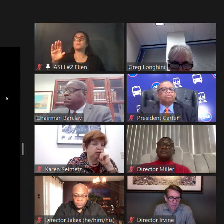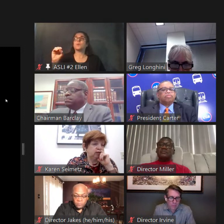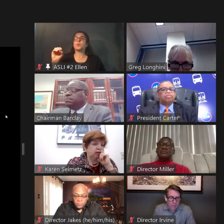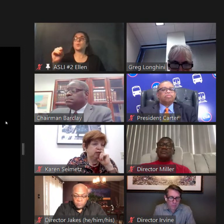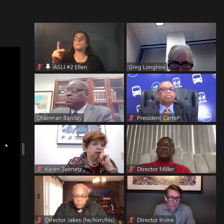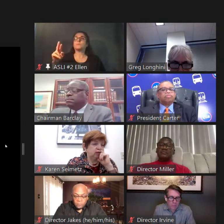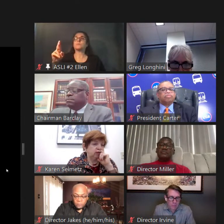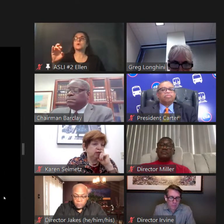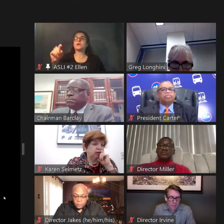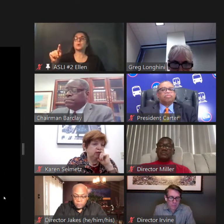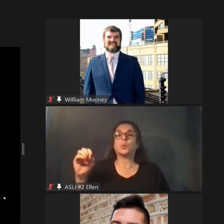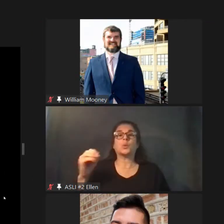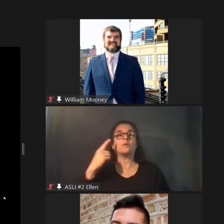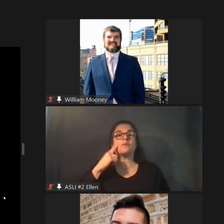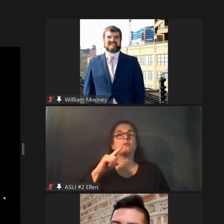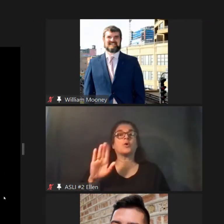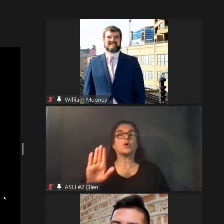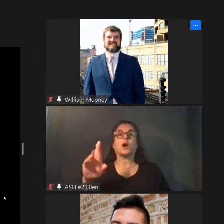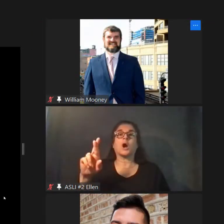Thank you, Chairman.